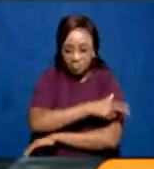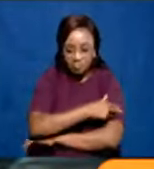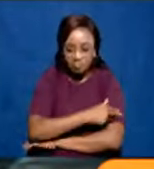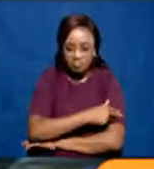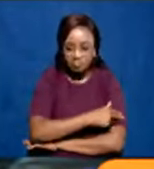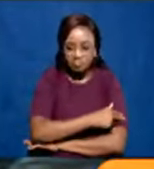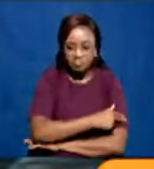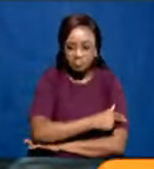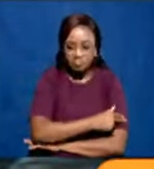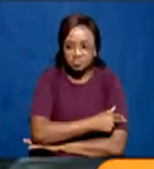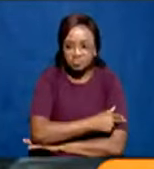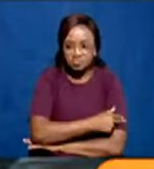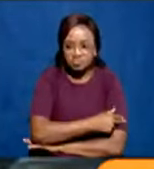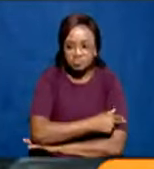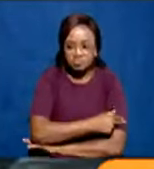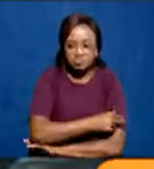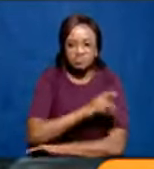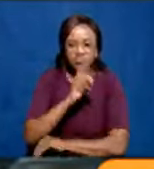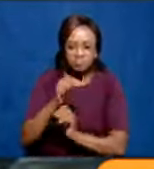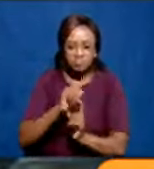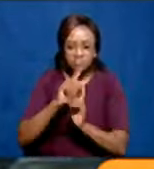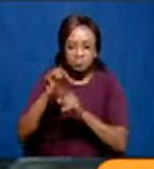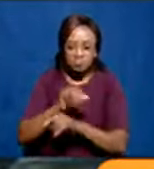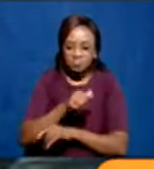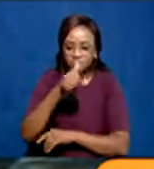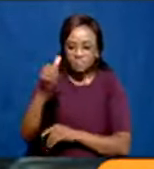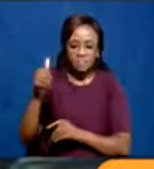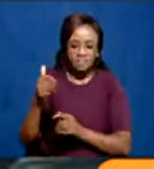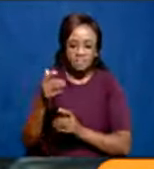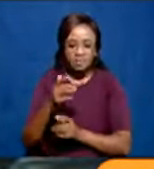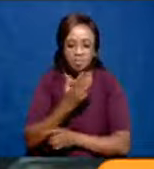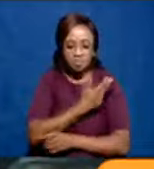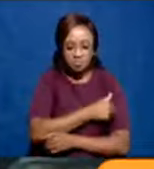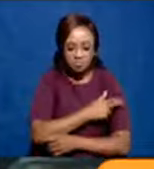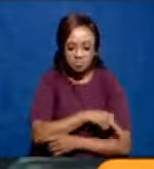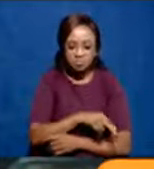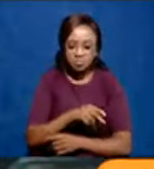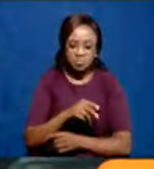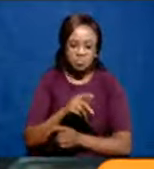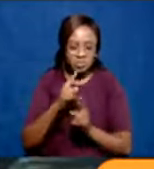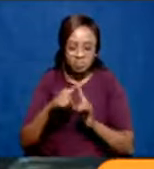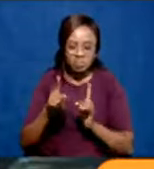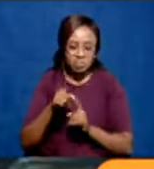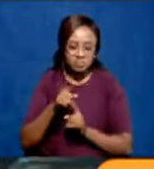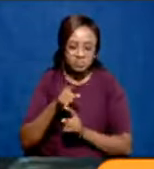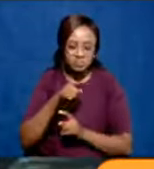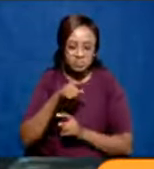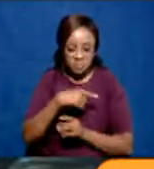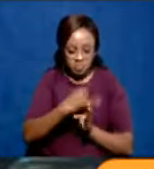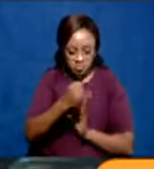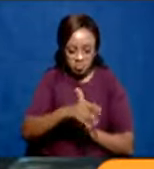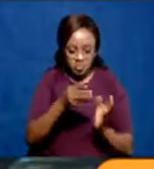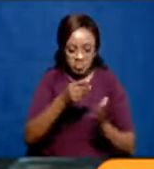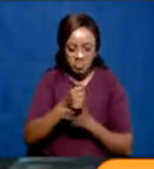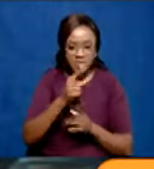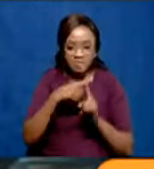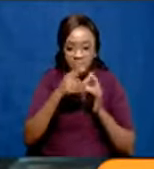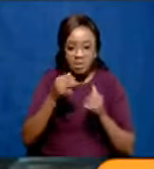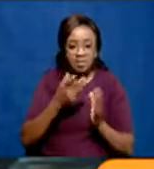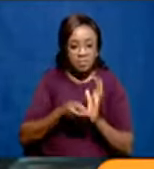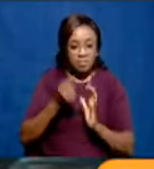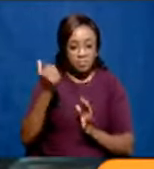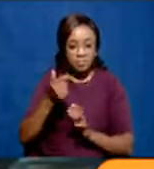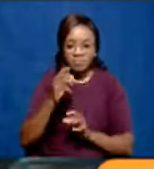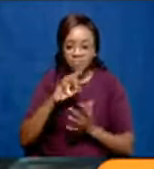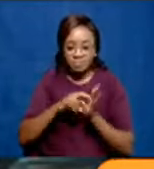need, you'll go to any other facility and your parents will be burdened by funds. But now if it's removed, it means that your parents must cough money to pay.